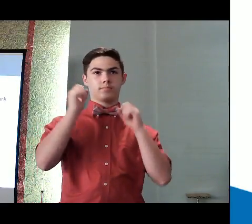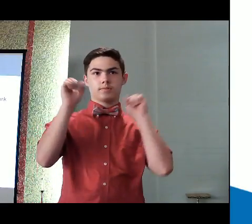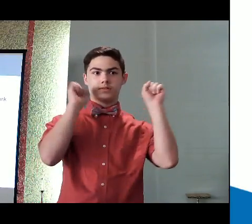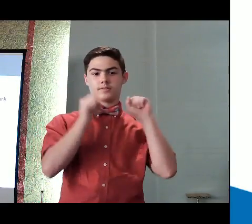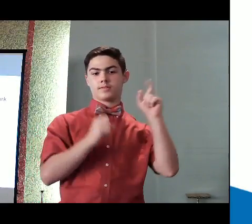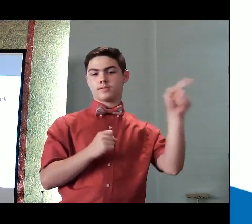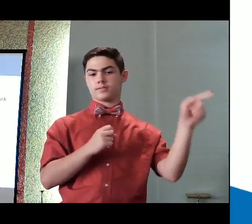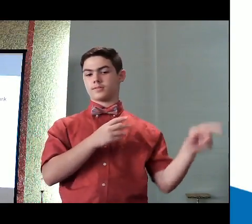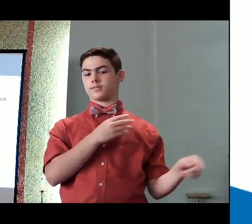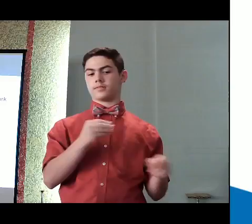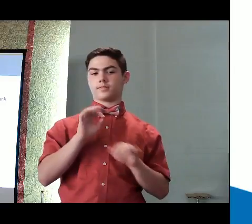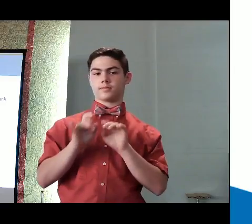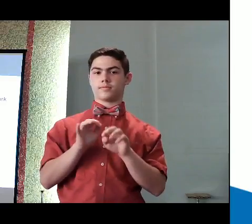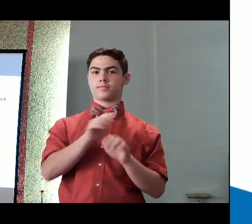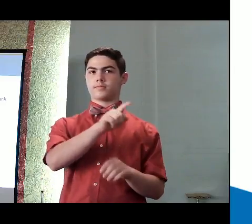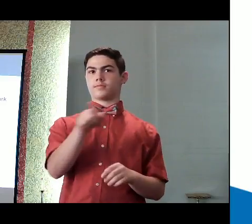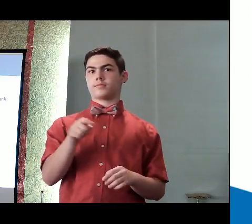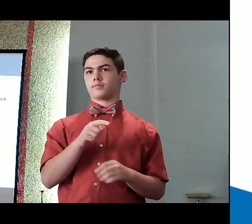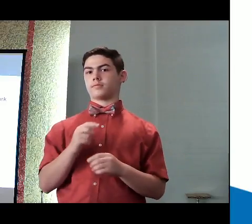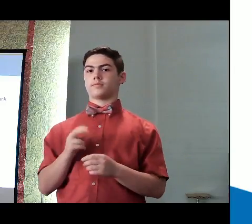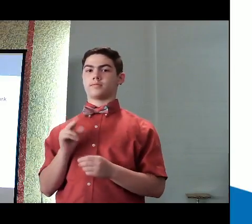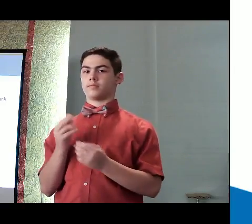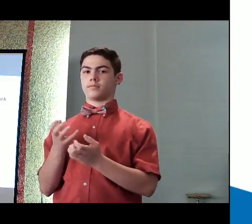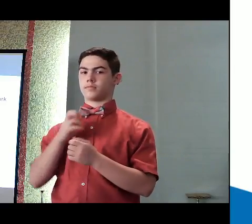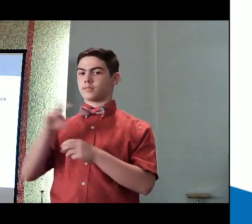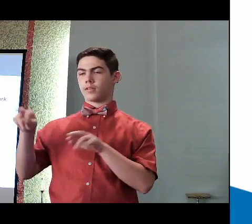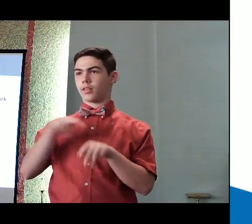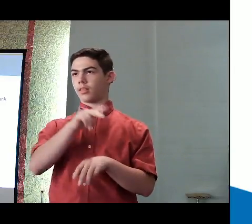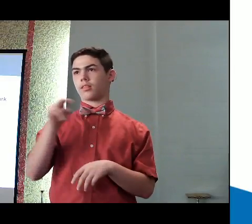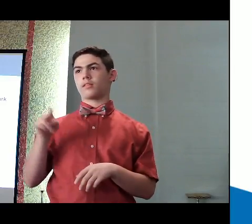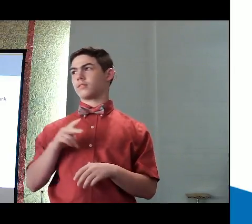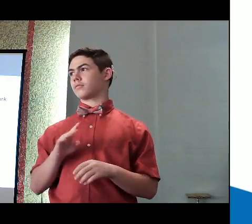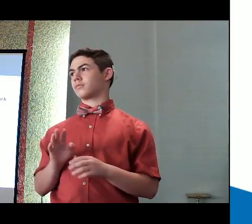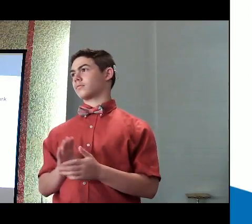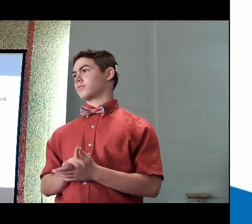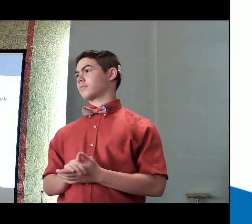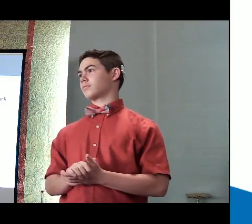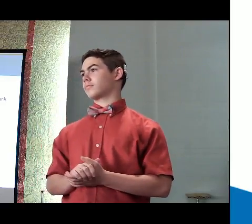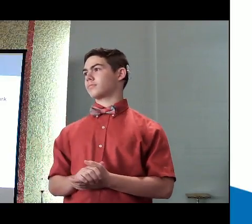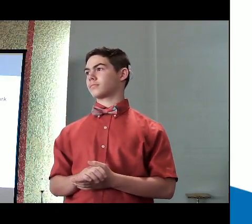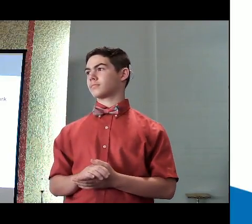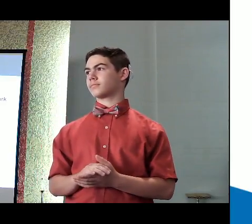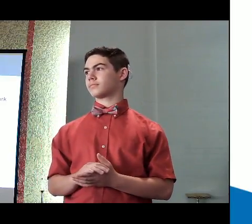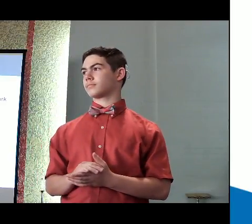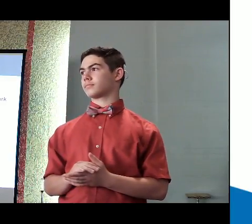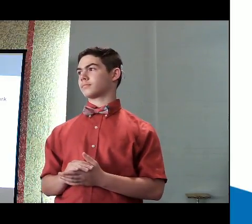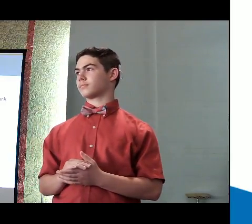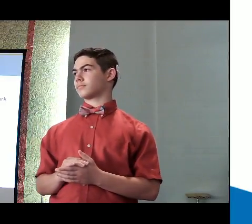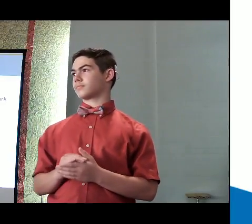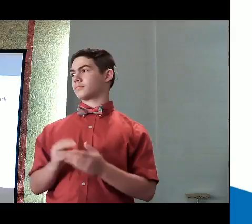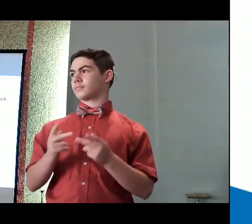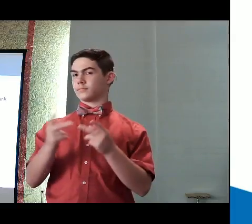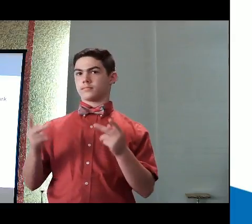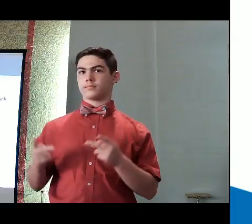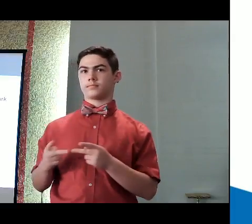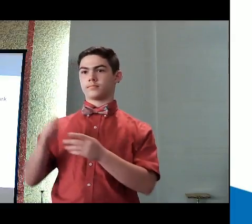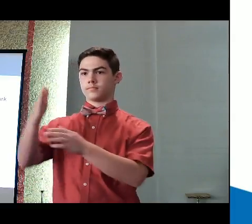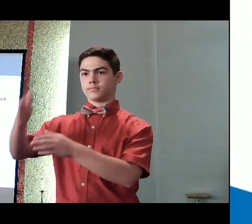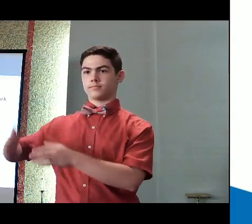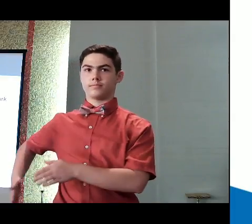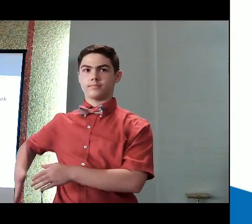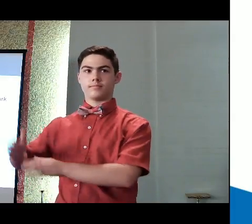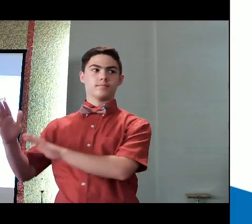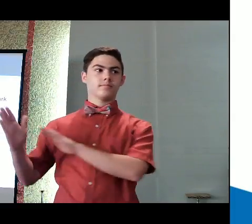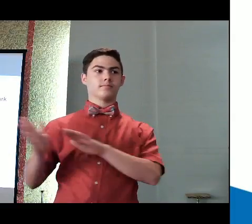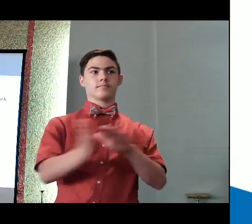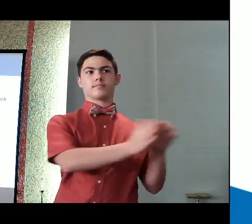you know, they set up, we know someone tripping on a wire or something. So no children, no adults, nobody, okay? This section over here, we want to leave that completely